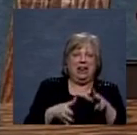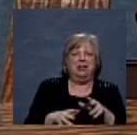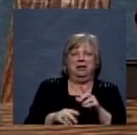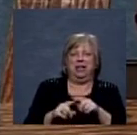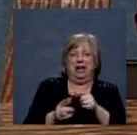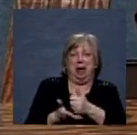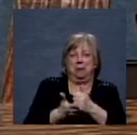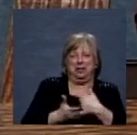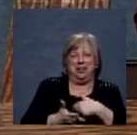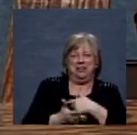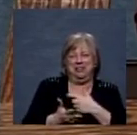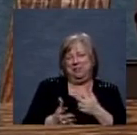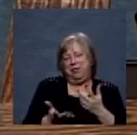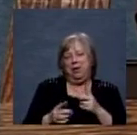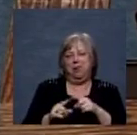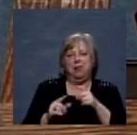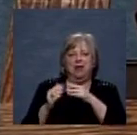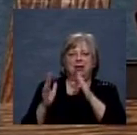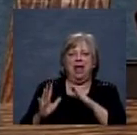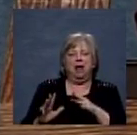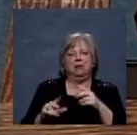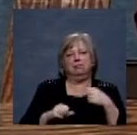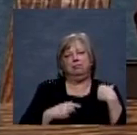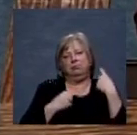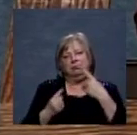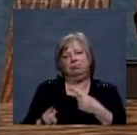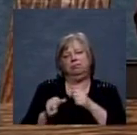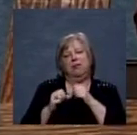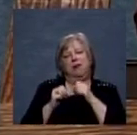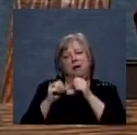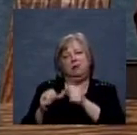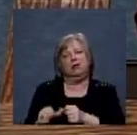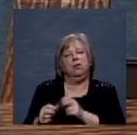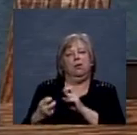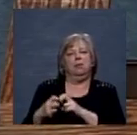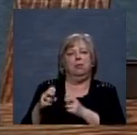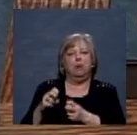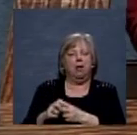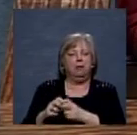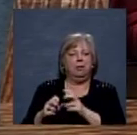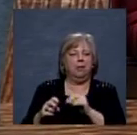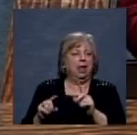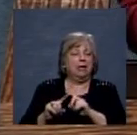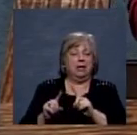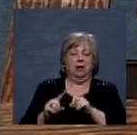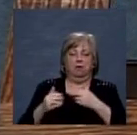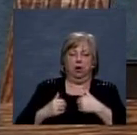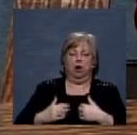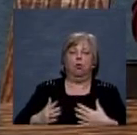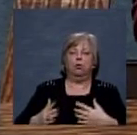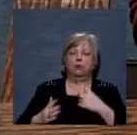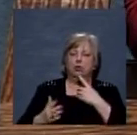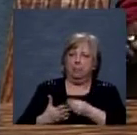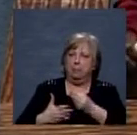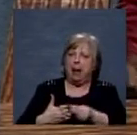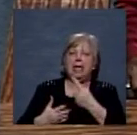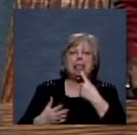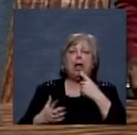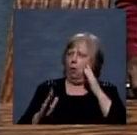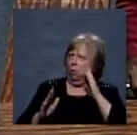this house has been an ongoing problem. And different owners take the house and say they're going to rehab it, and then they